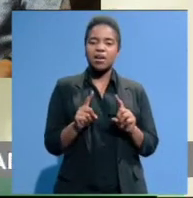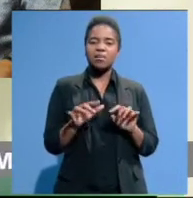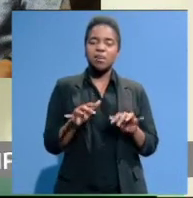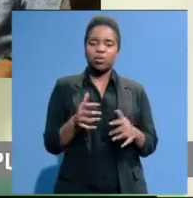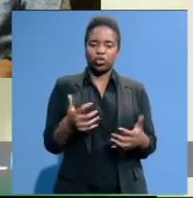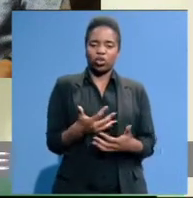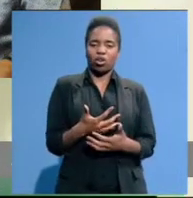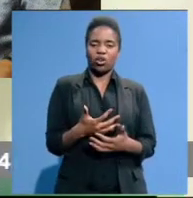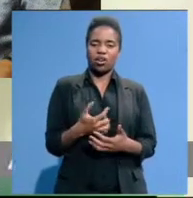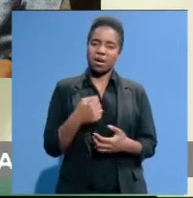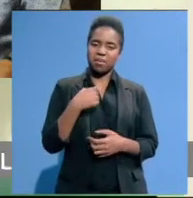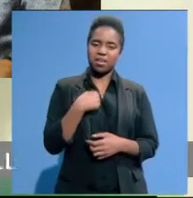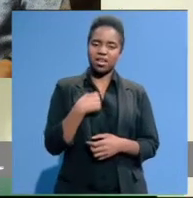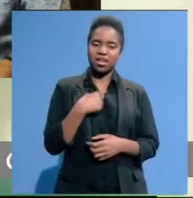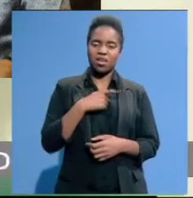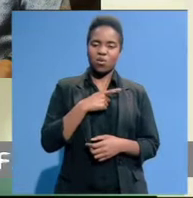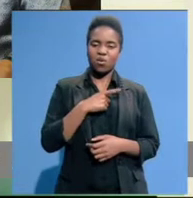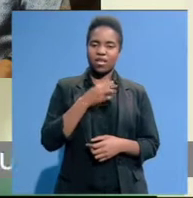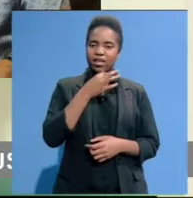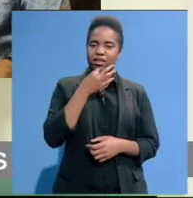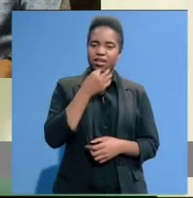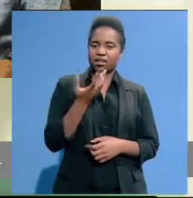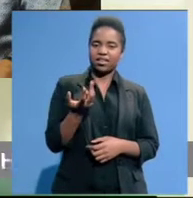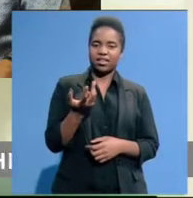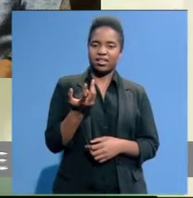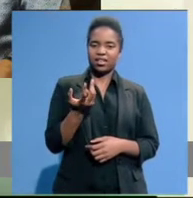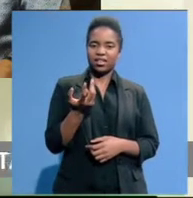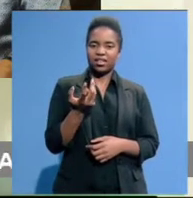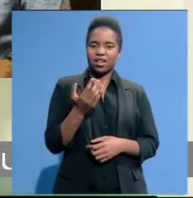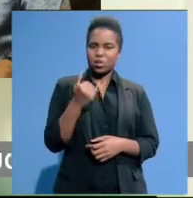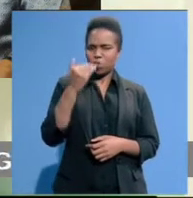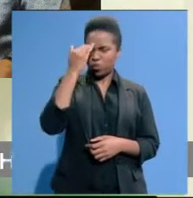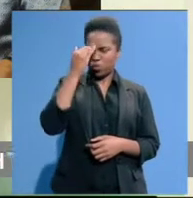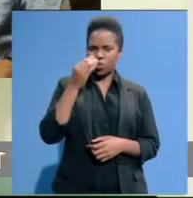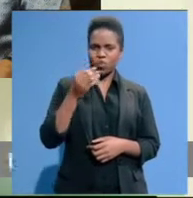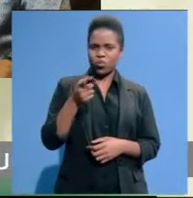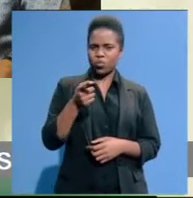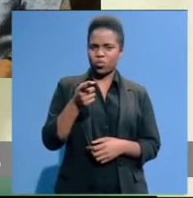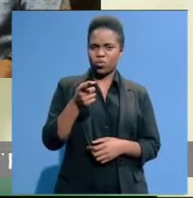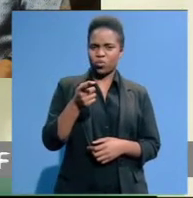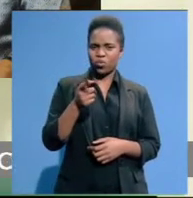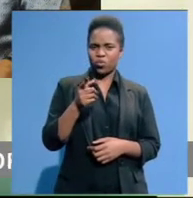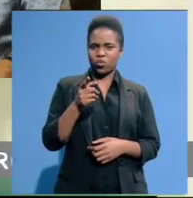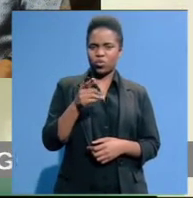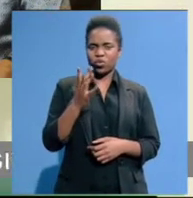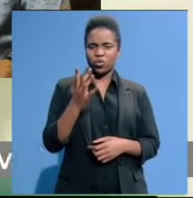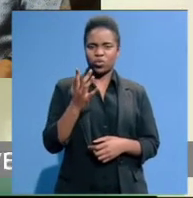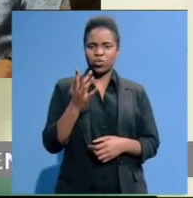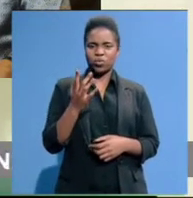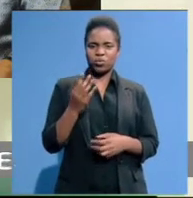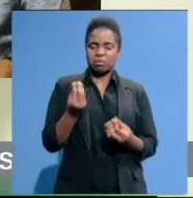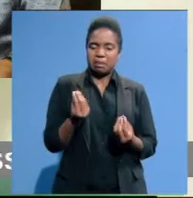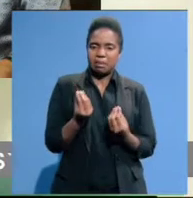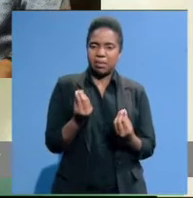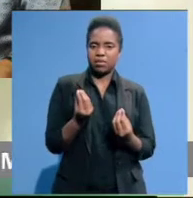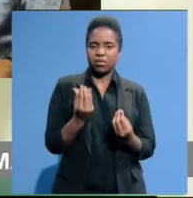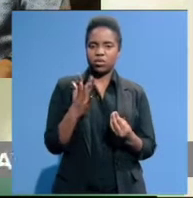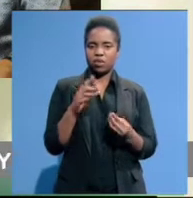take him to Soweto, and we went to Vilakazi Street with his wife. And then when I entered at